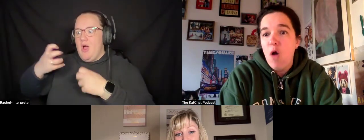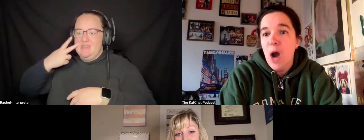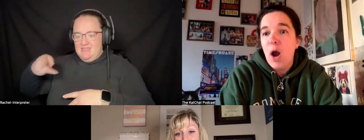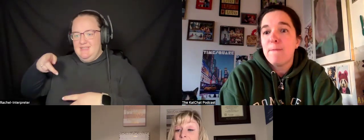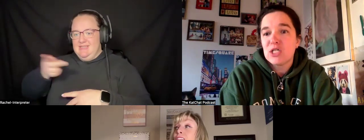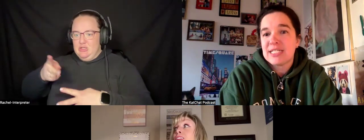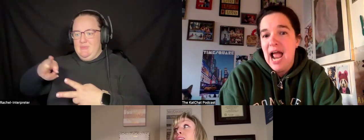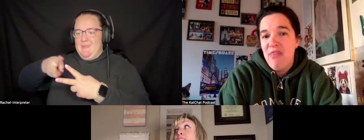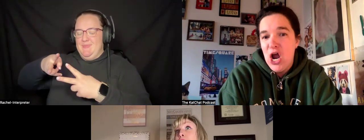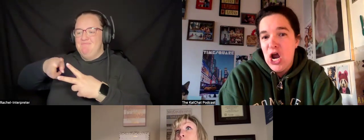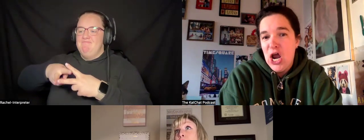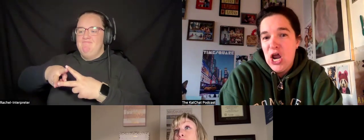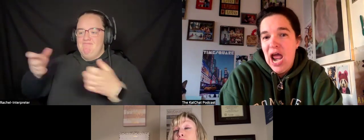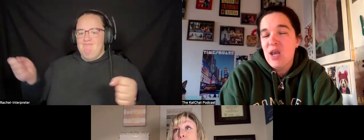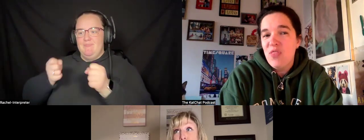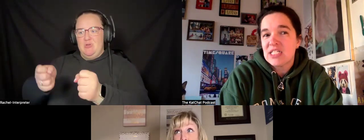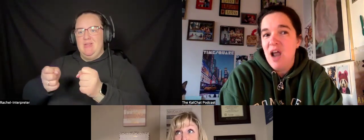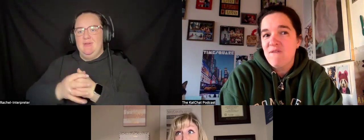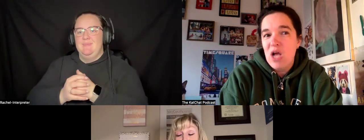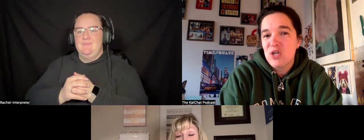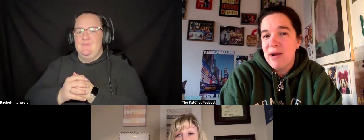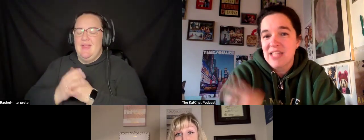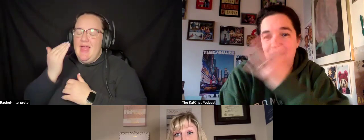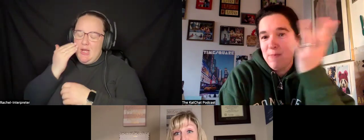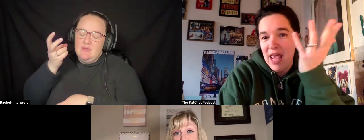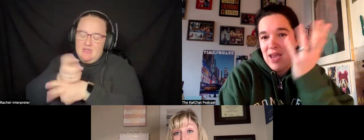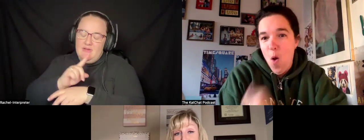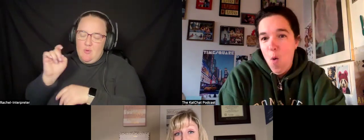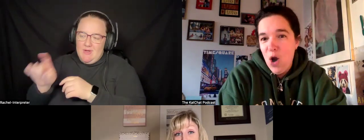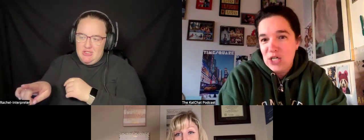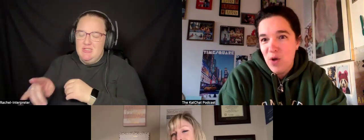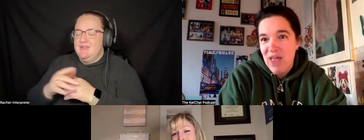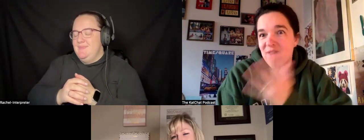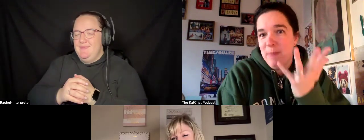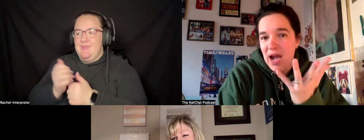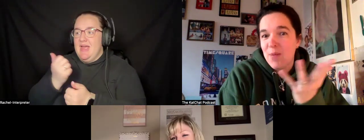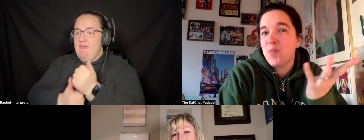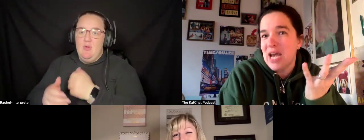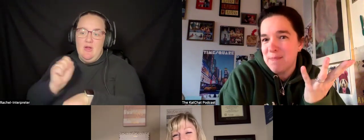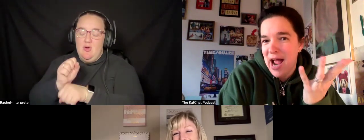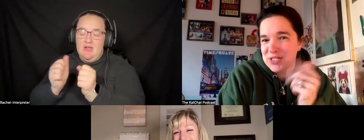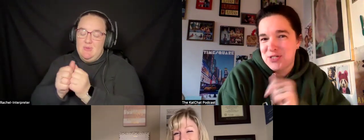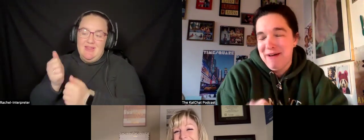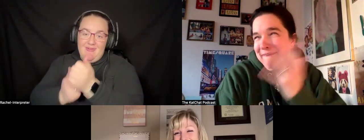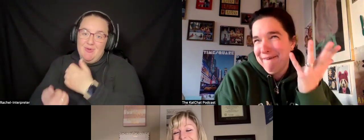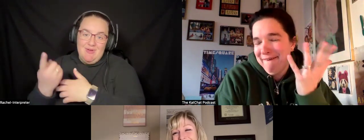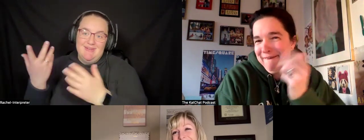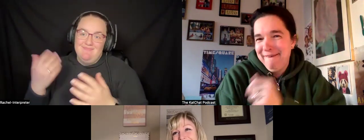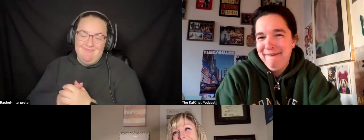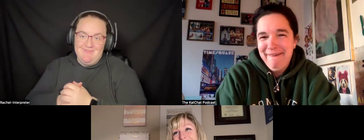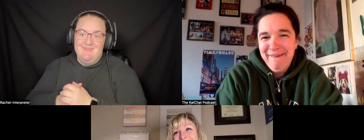see Hallmark put together? I know that's a tough question because everybody works with everybody pretty much.